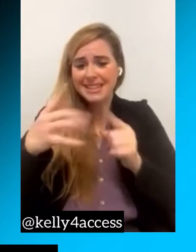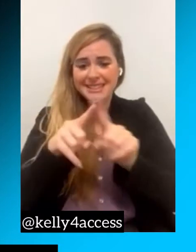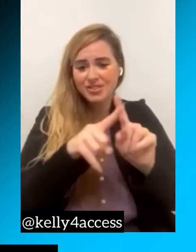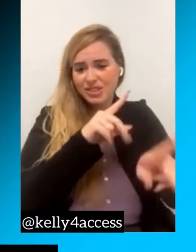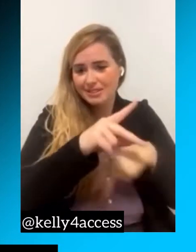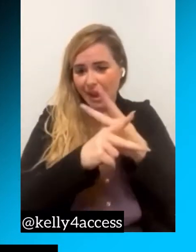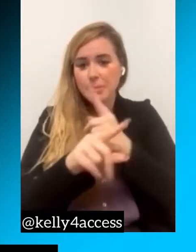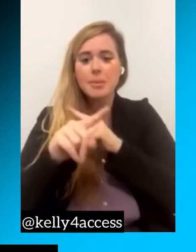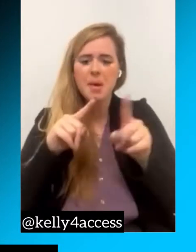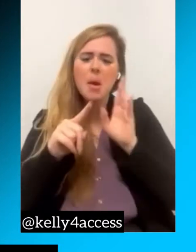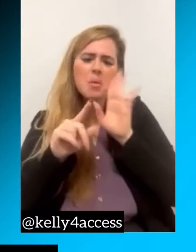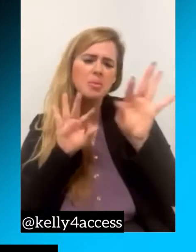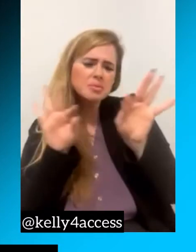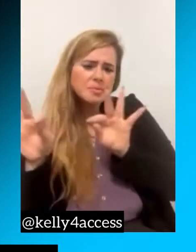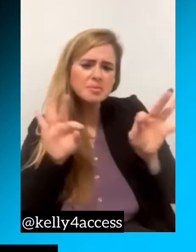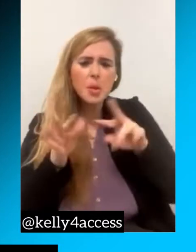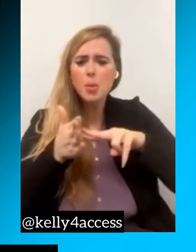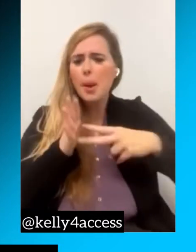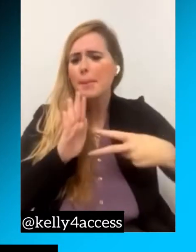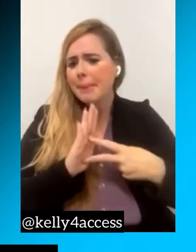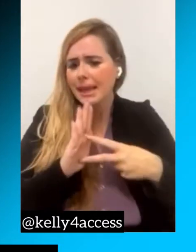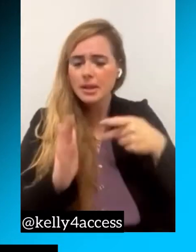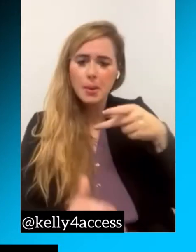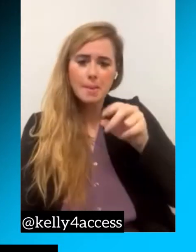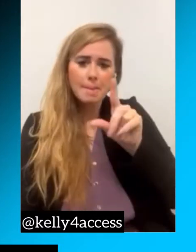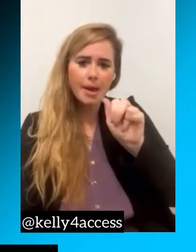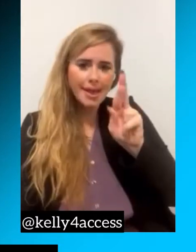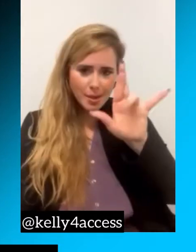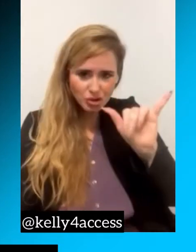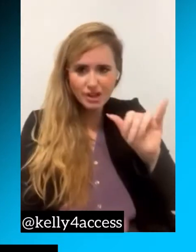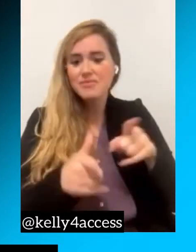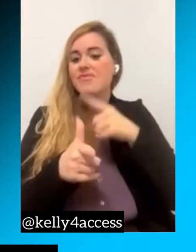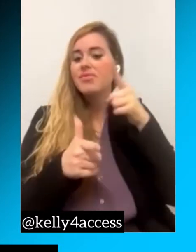explanation as to what that is. And then